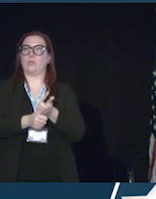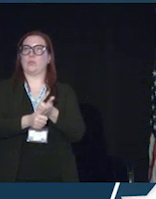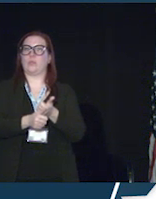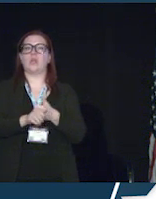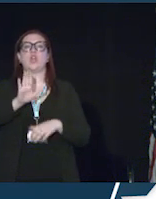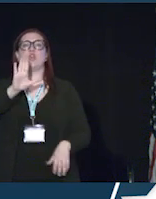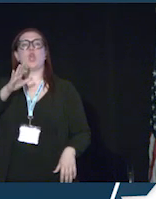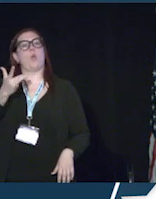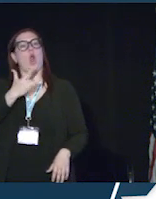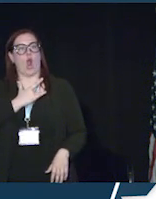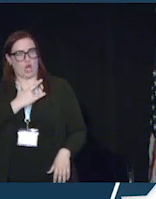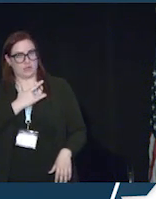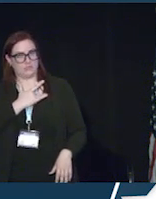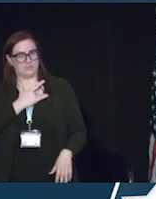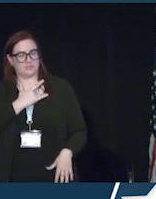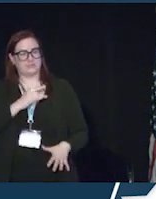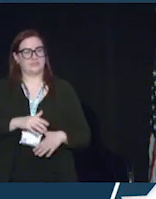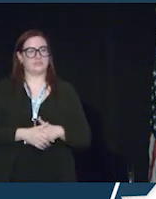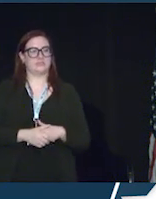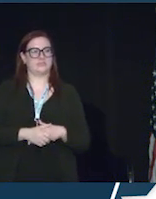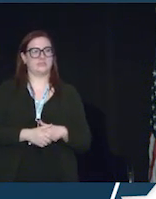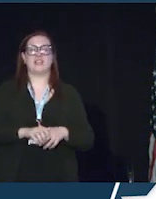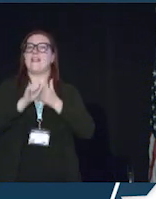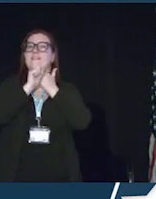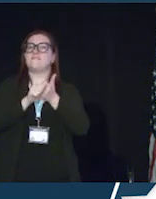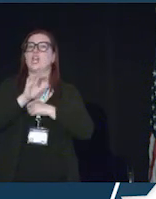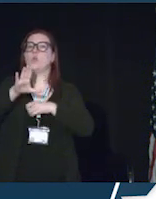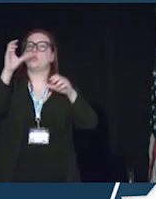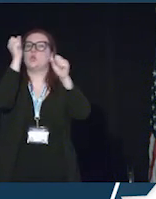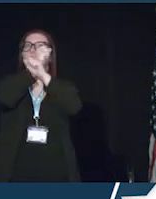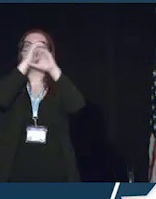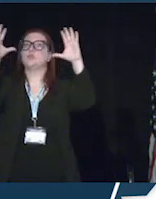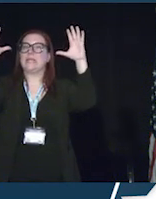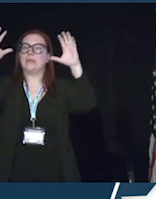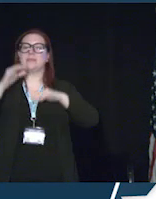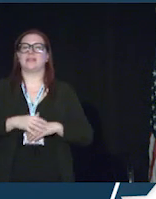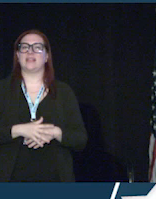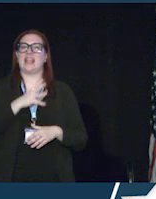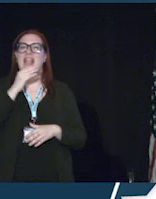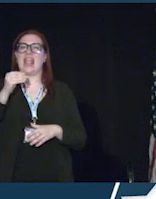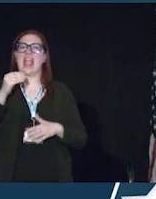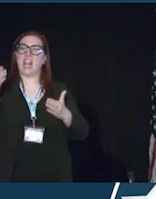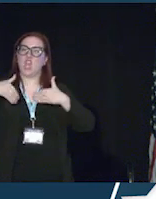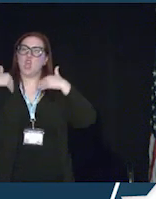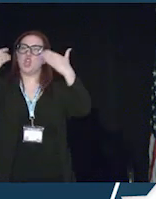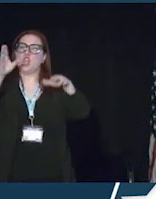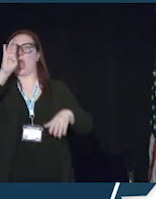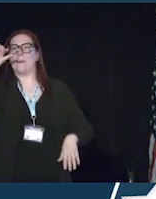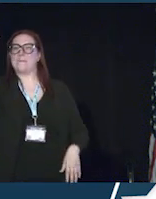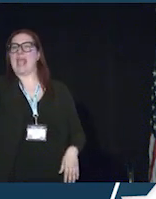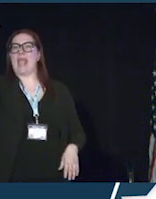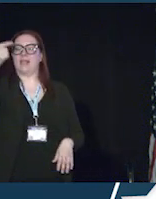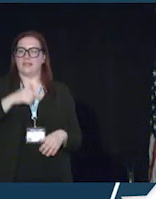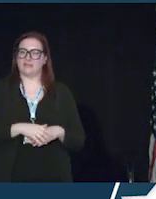your heart, follow your dreams, and go big. Then